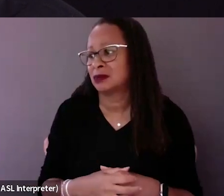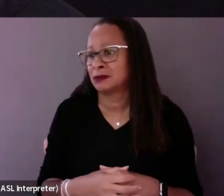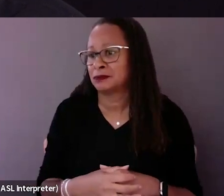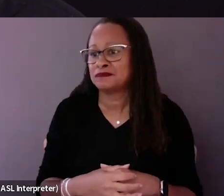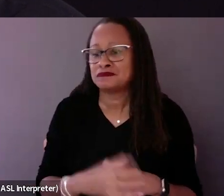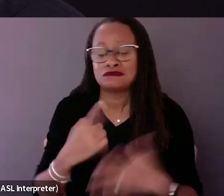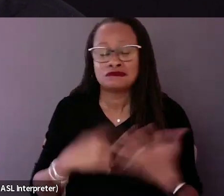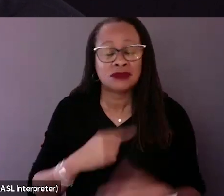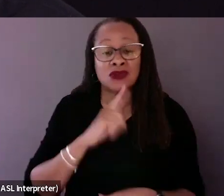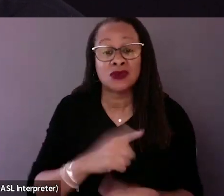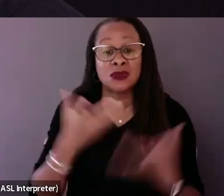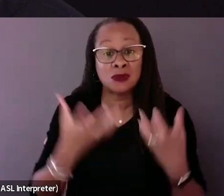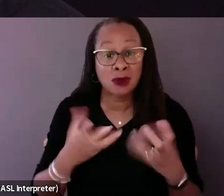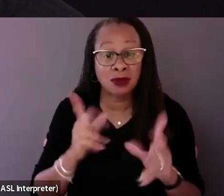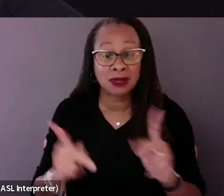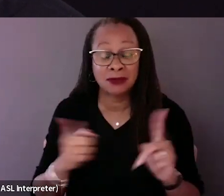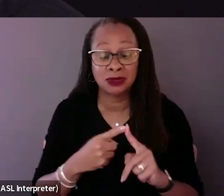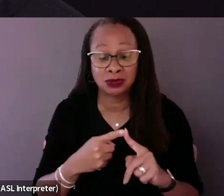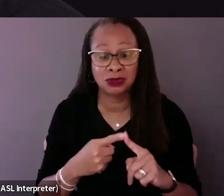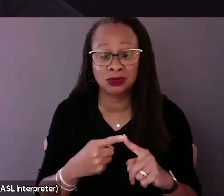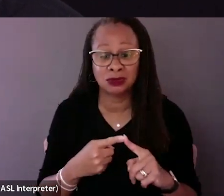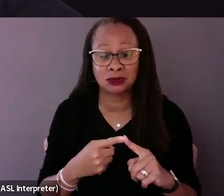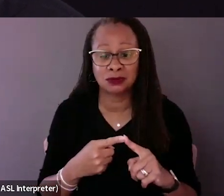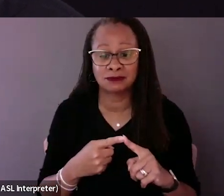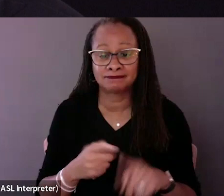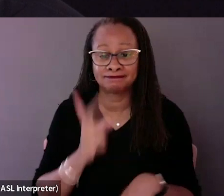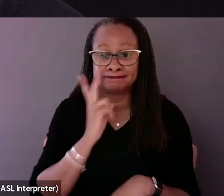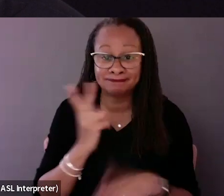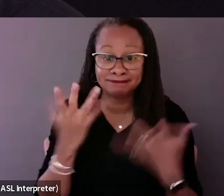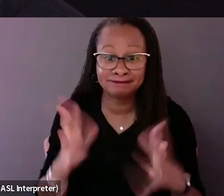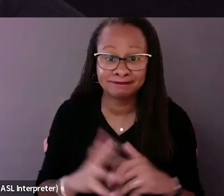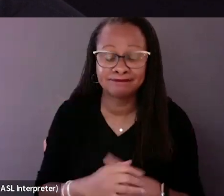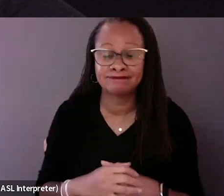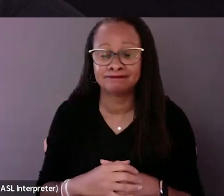What I really want people to see is